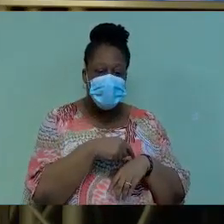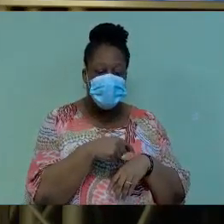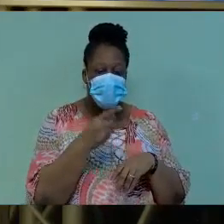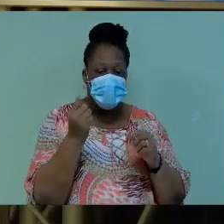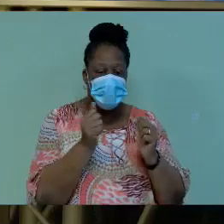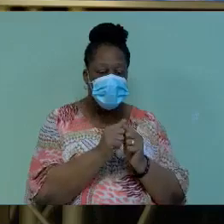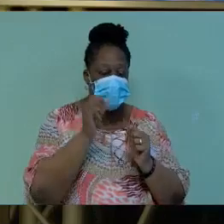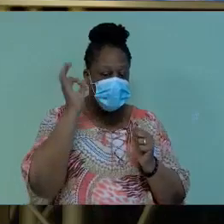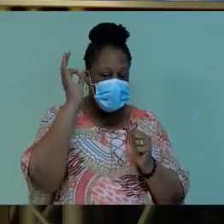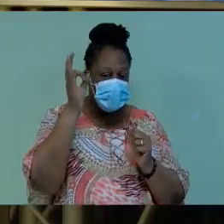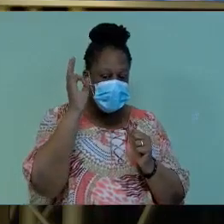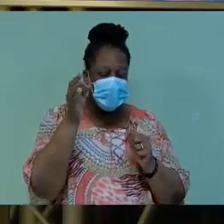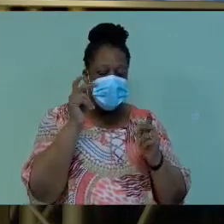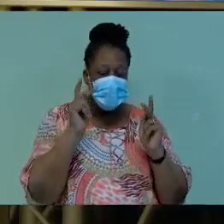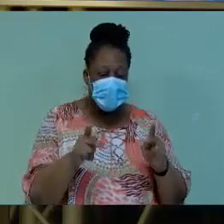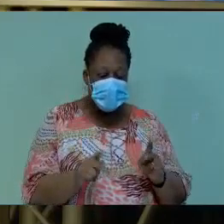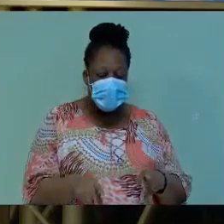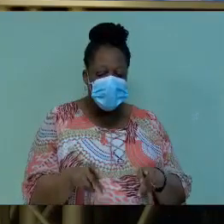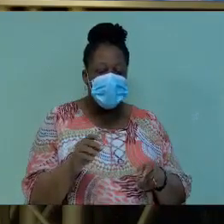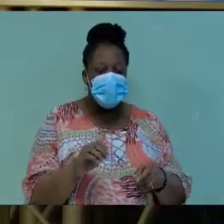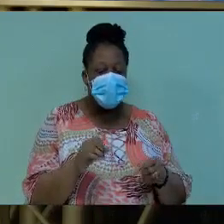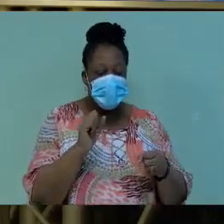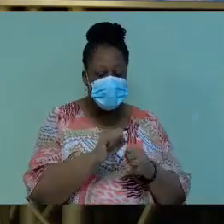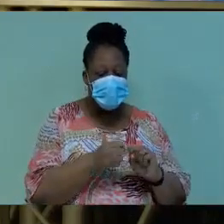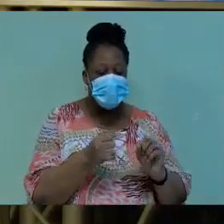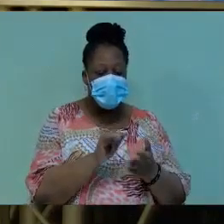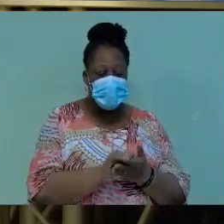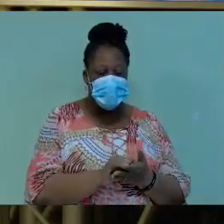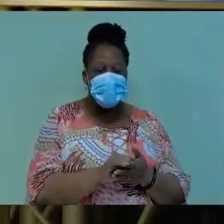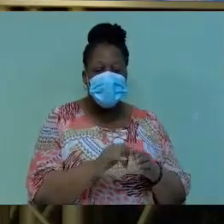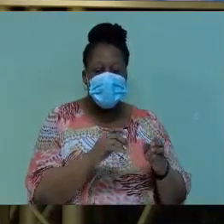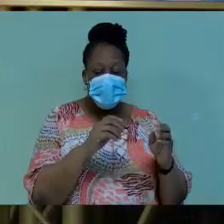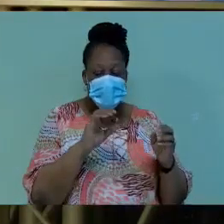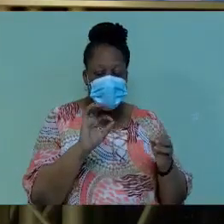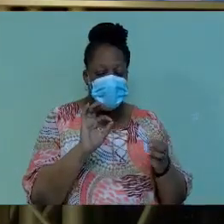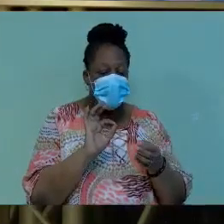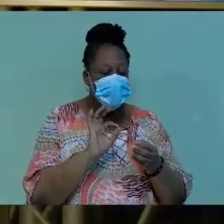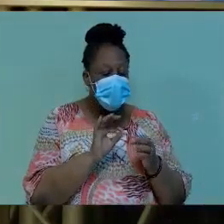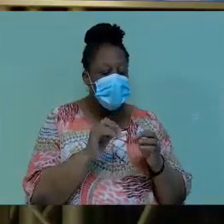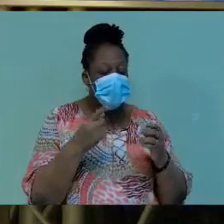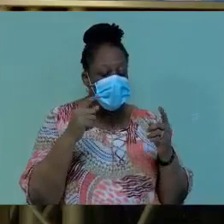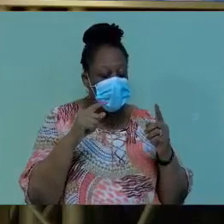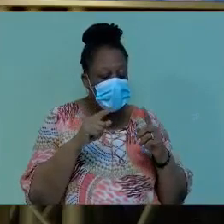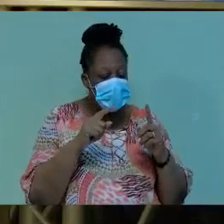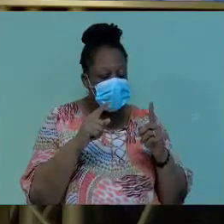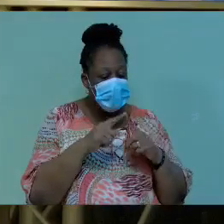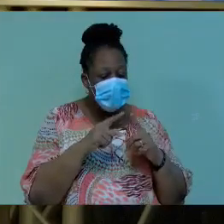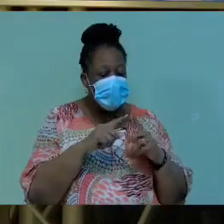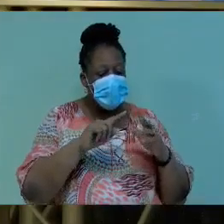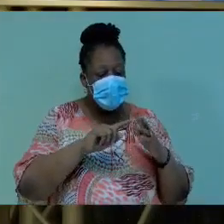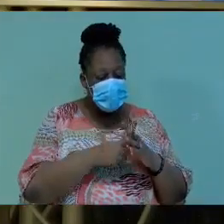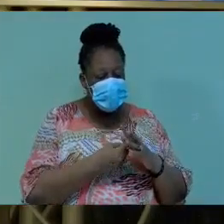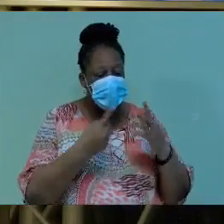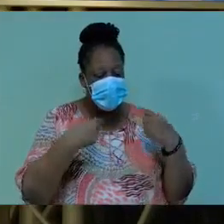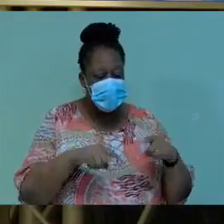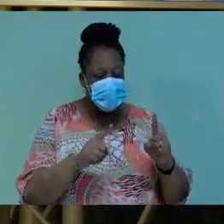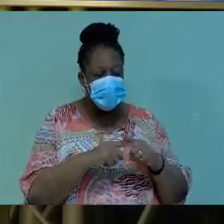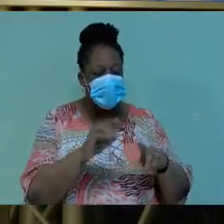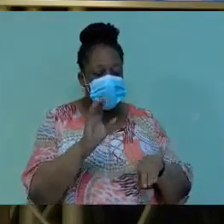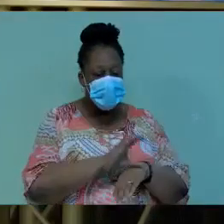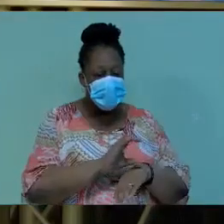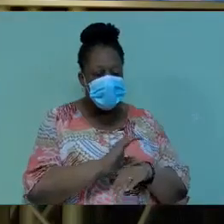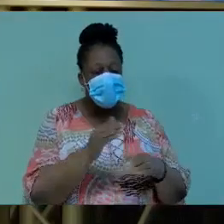can develop the guidelines and protocols for resuming church. I want to go to church. I